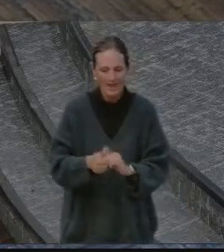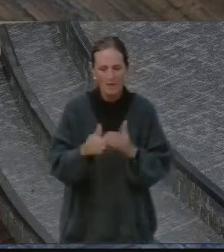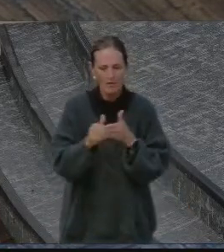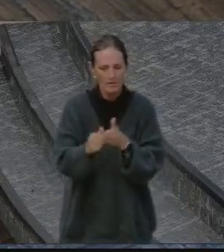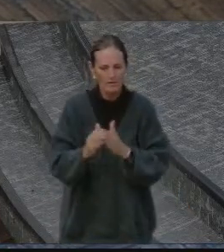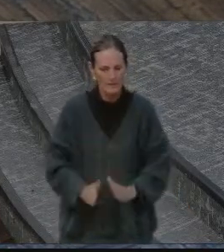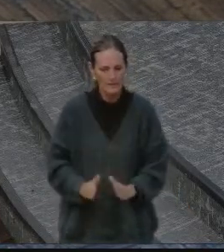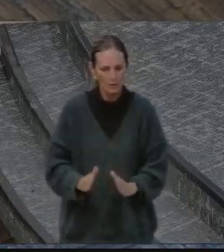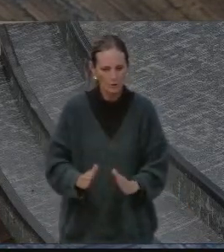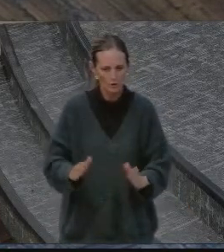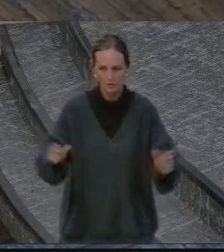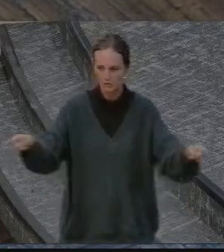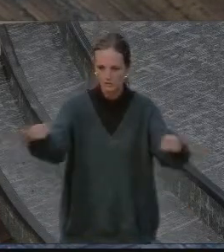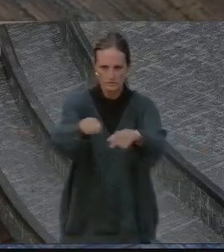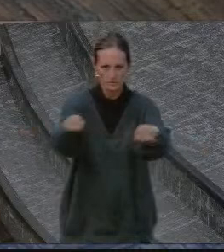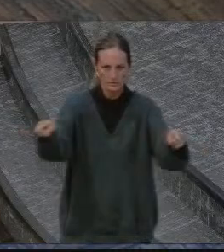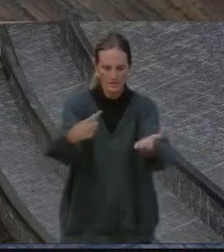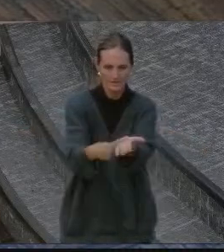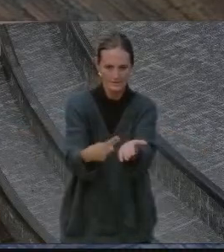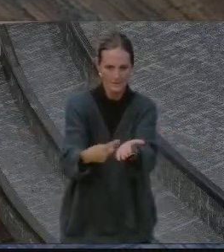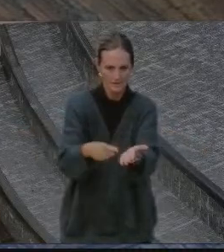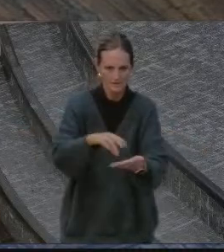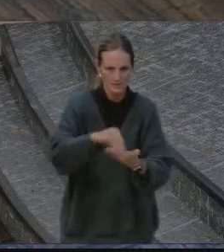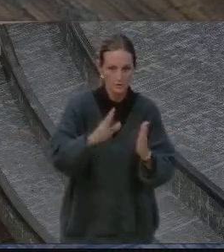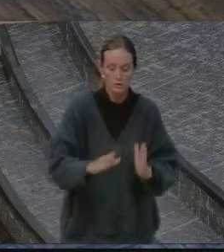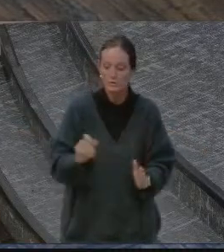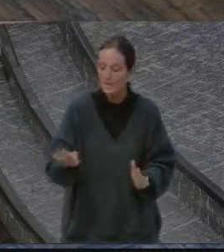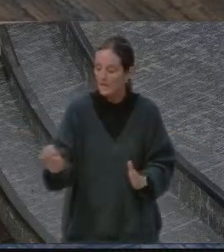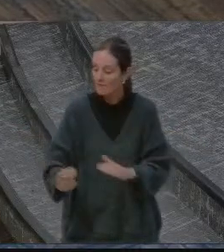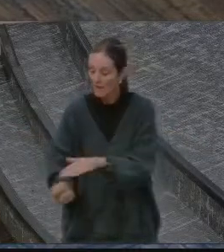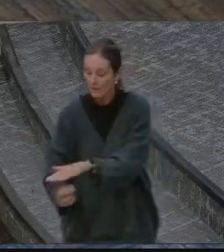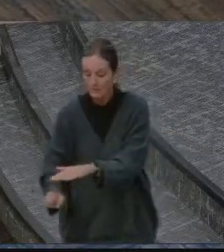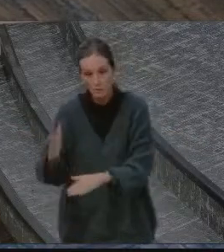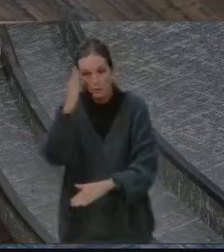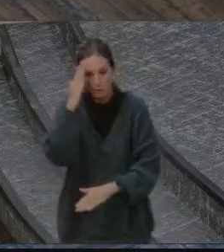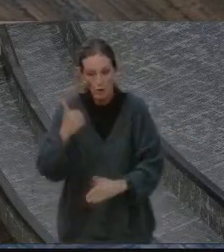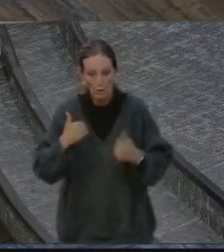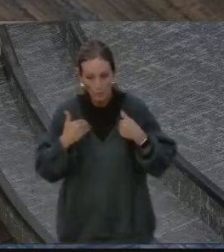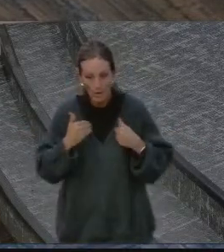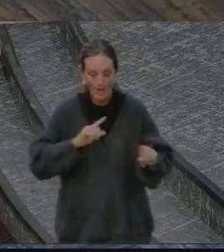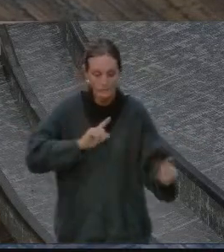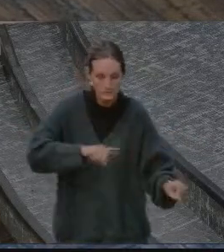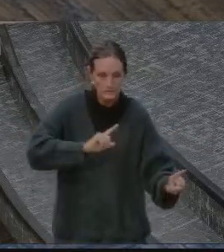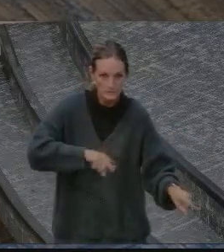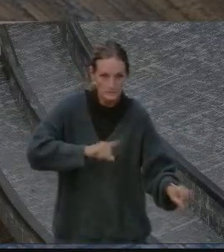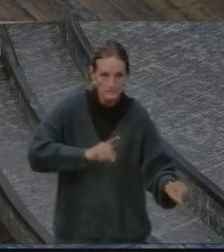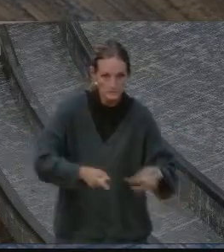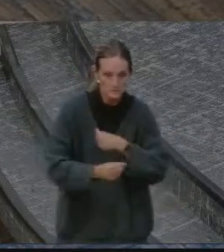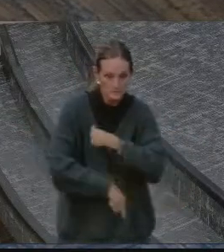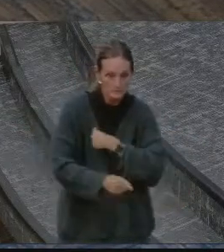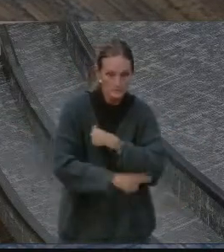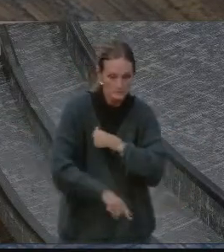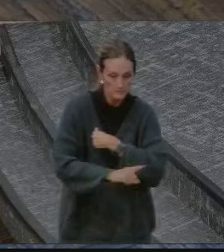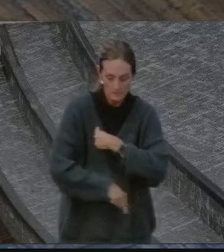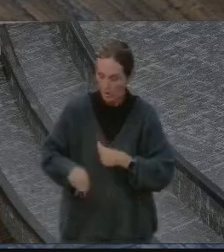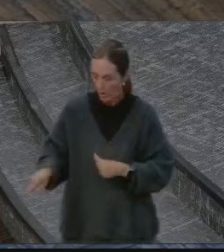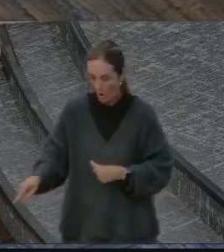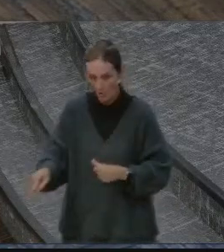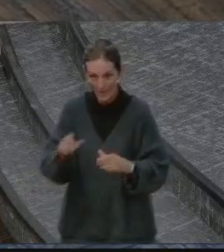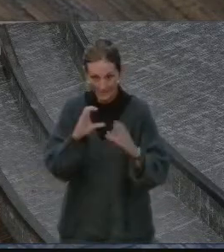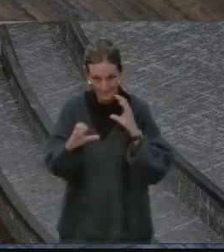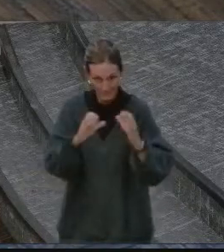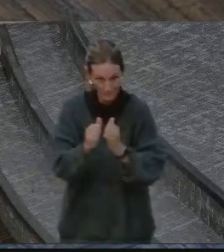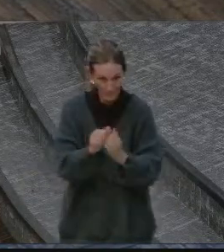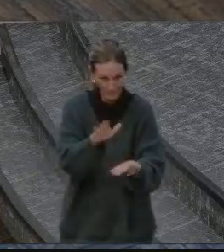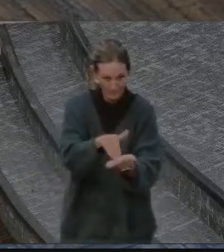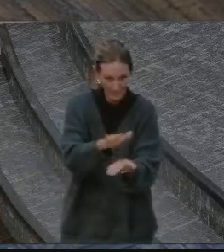students? So if elementary, you know that you have high-flying students, are you communicating with the middle school so that those people can, and how are our